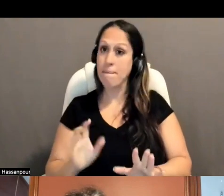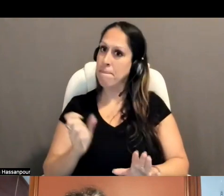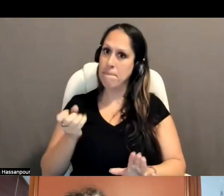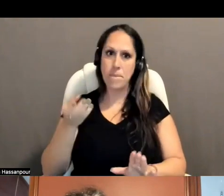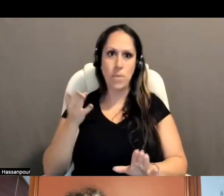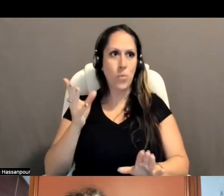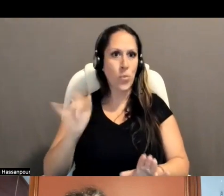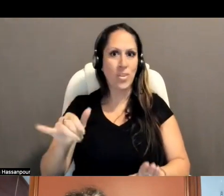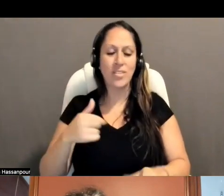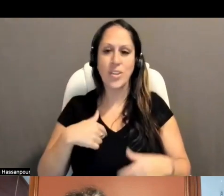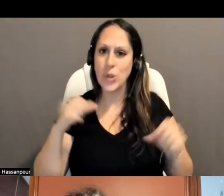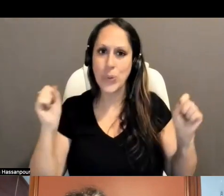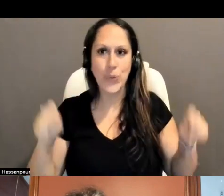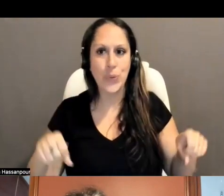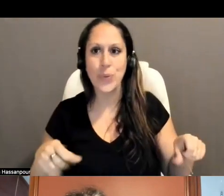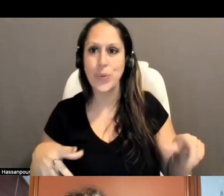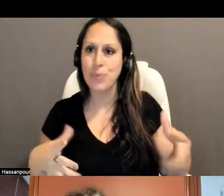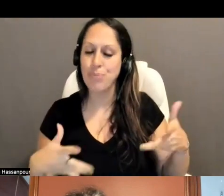could be